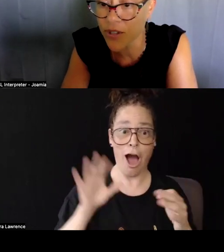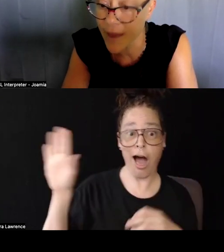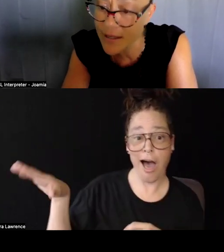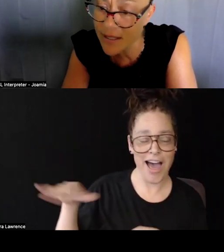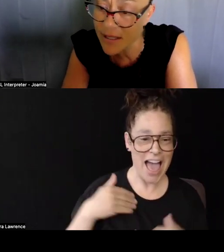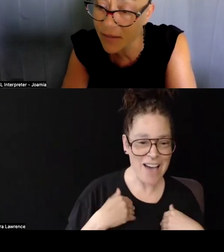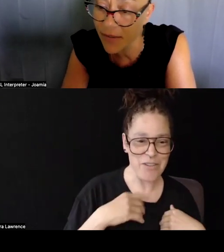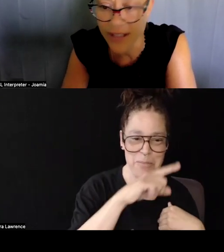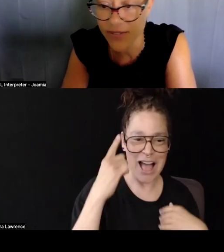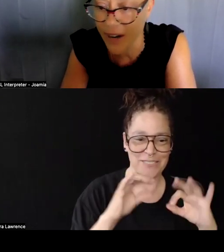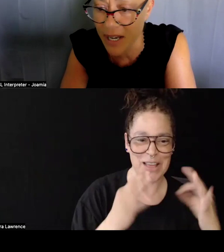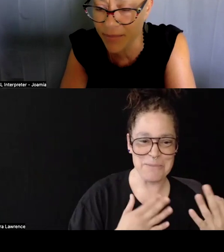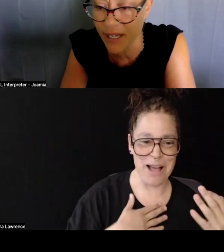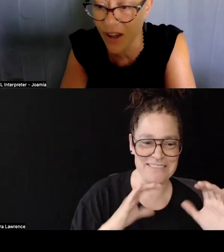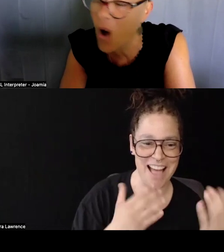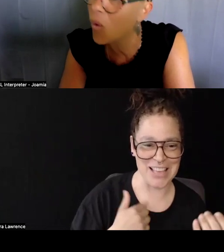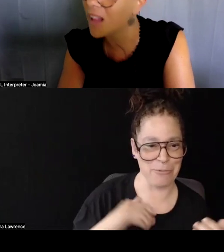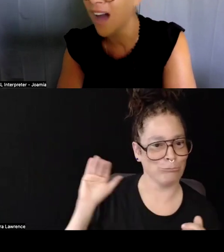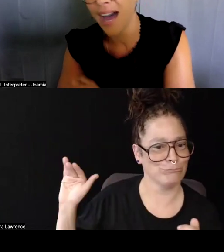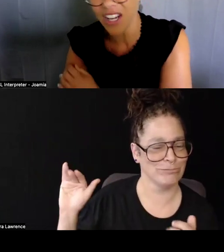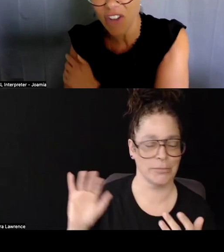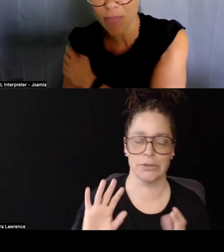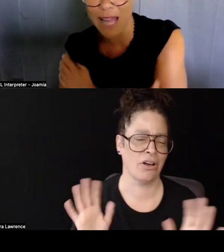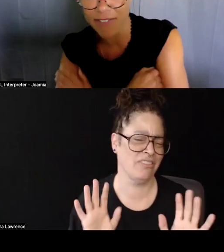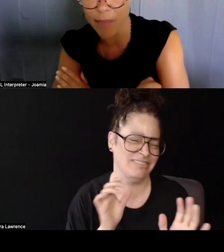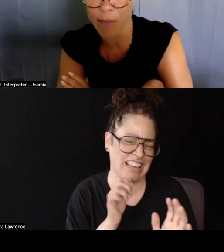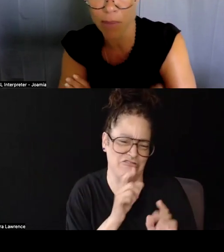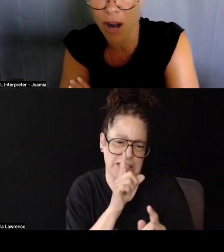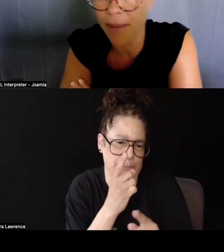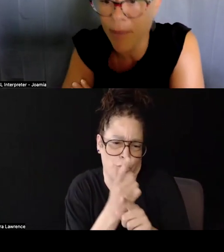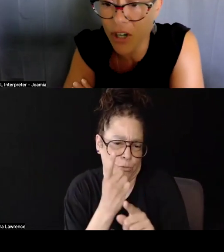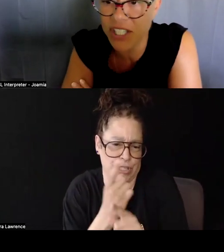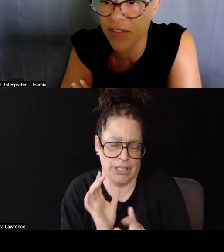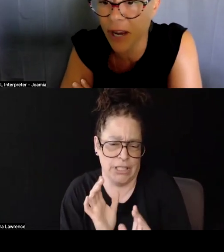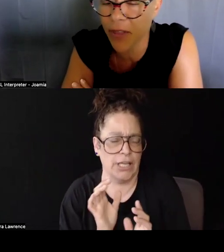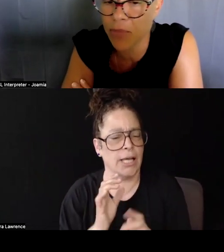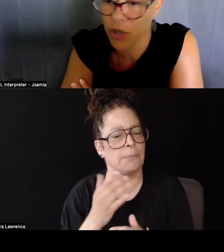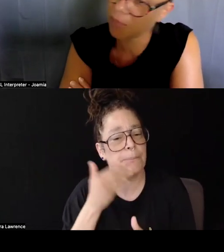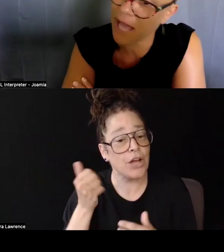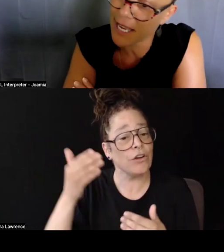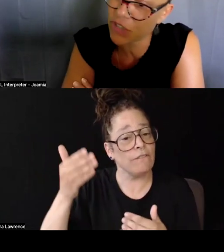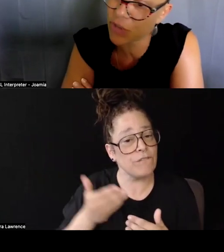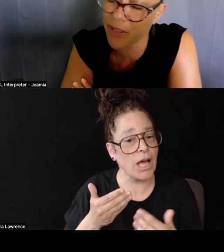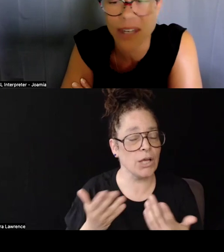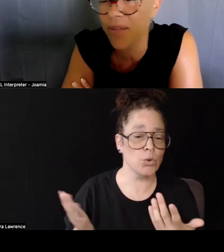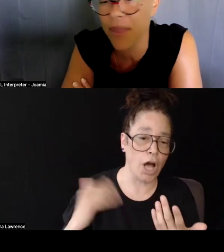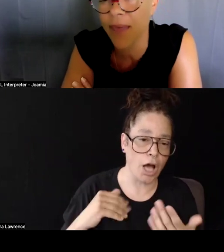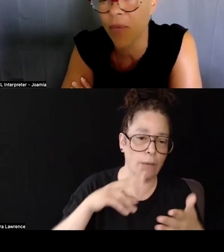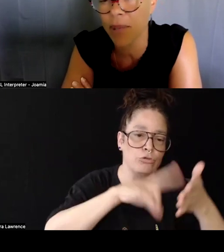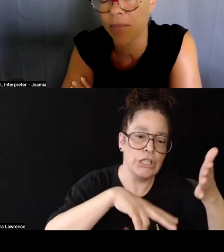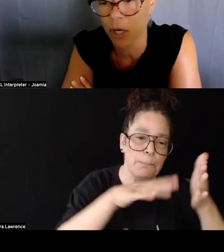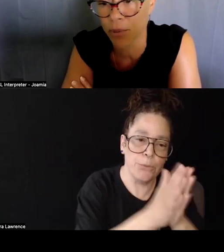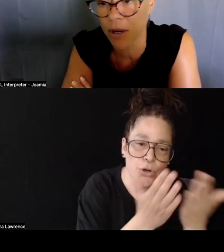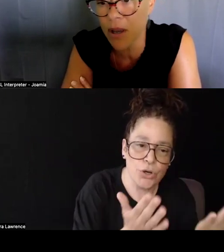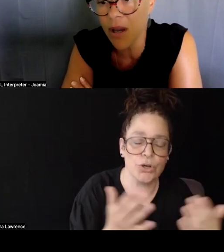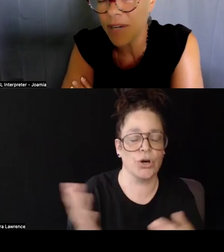during those events, that's fine. But oh, well, I know a Black family member. I'm going to invite them during Black History Month. I don't think that